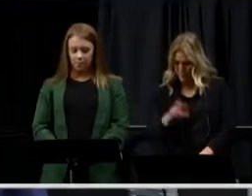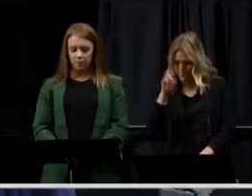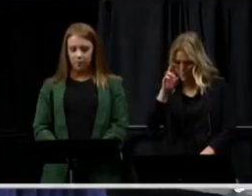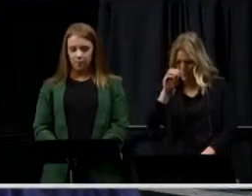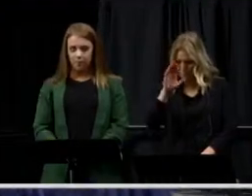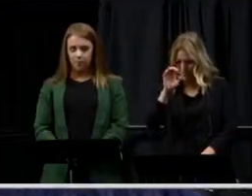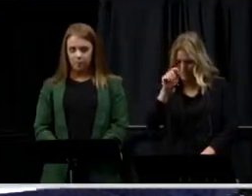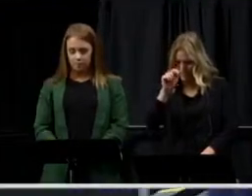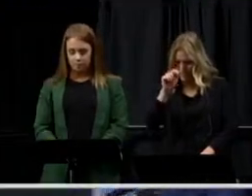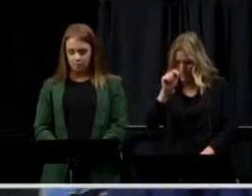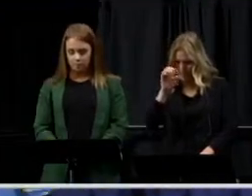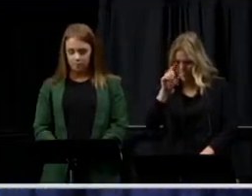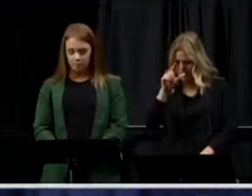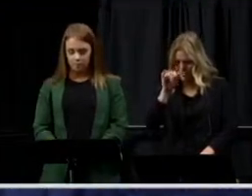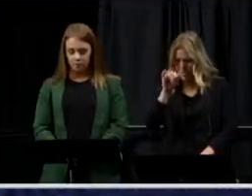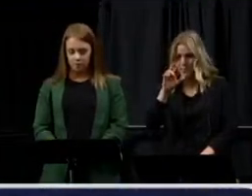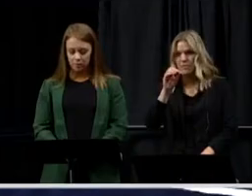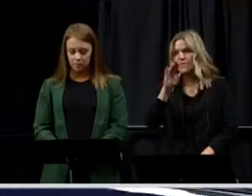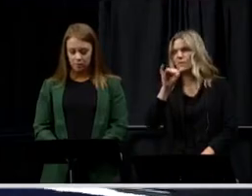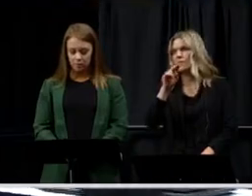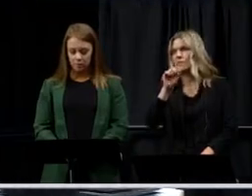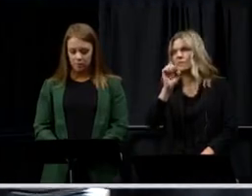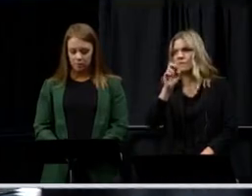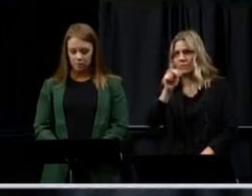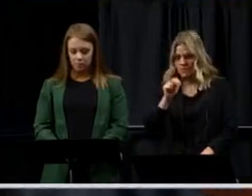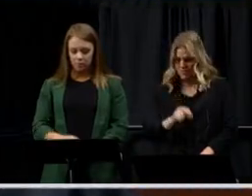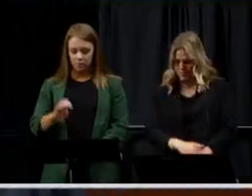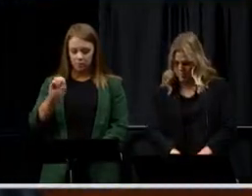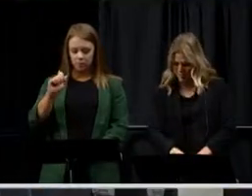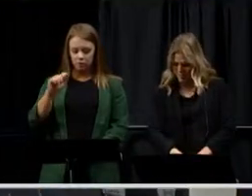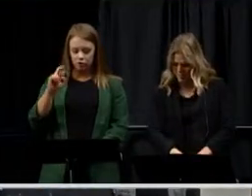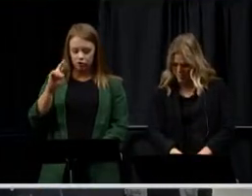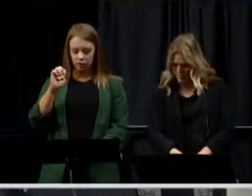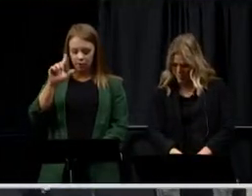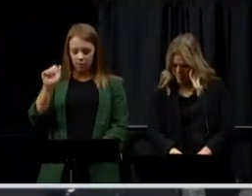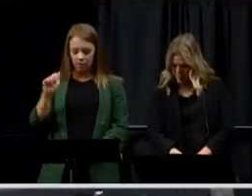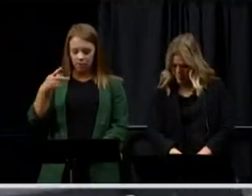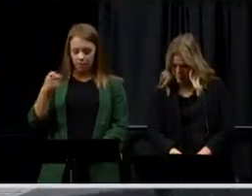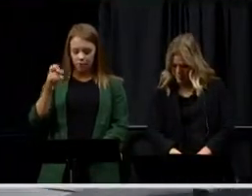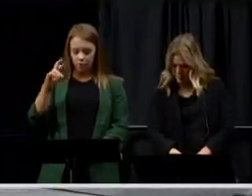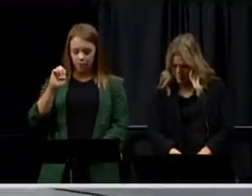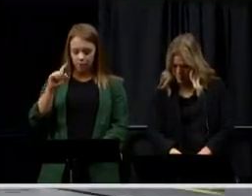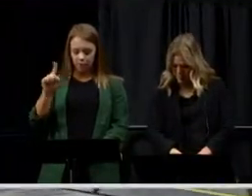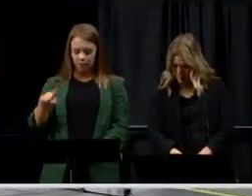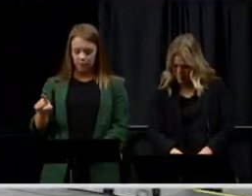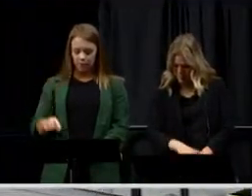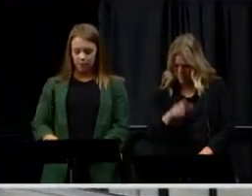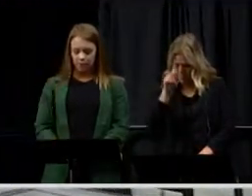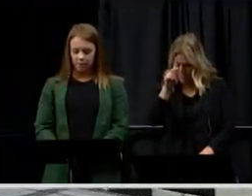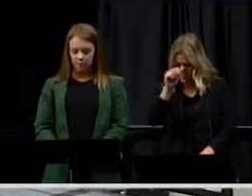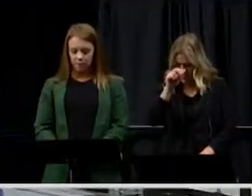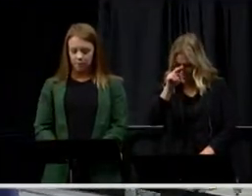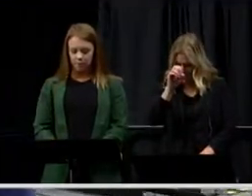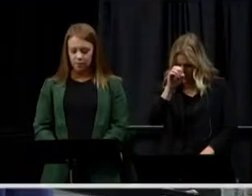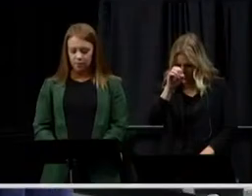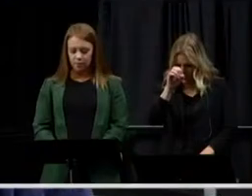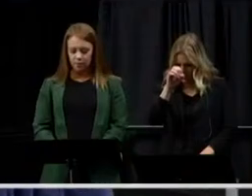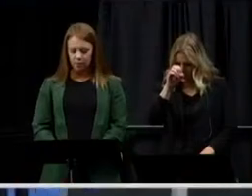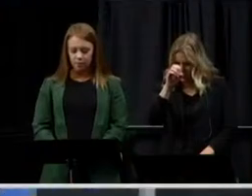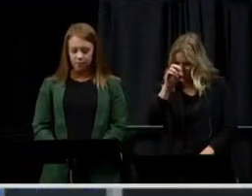Robert Eli Robinson. Estrella Perez. Kene Nakia